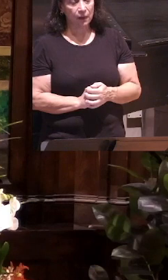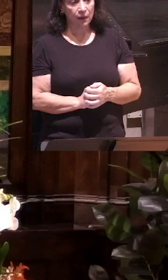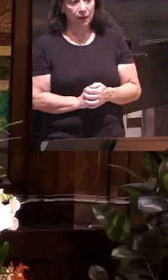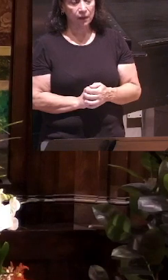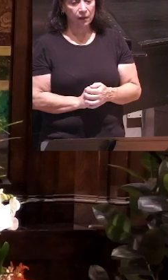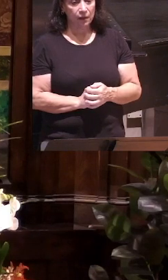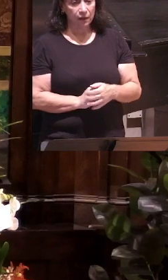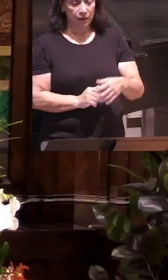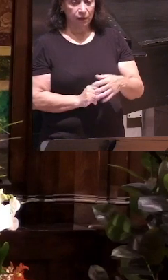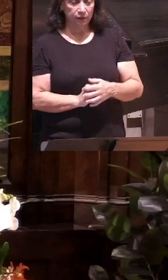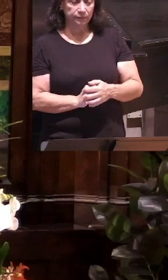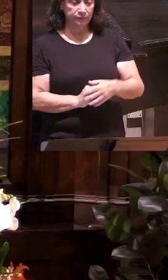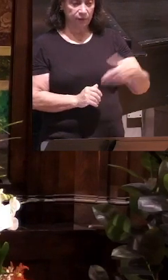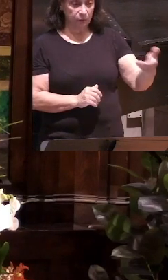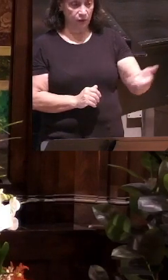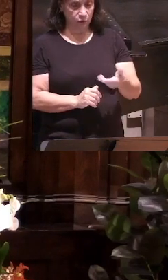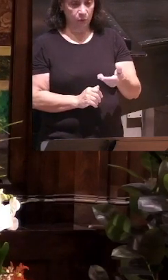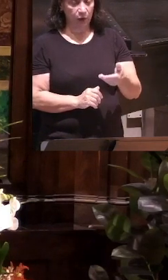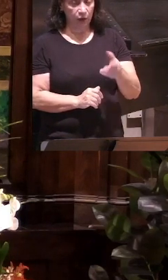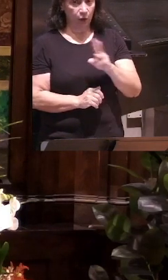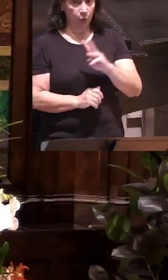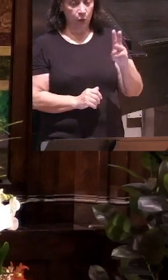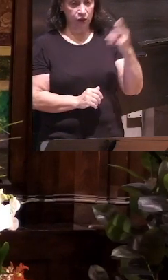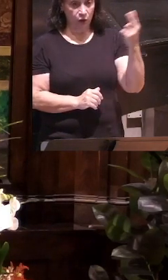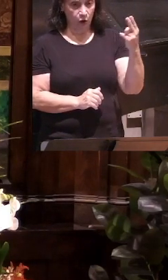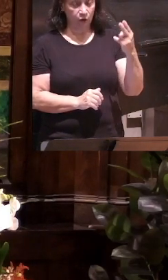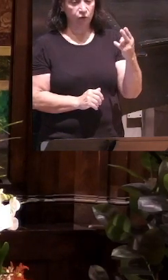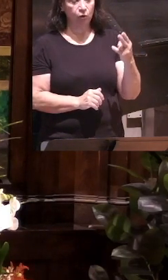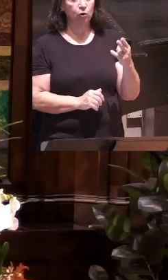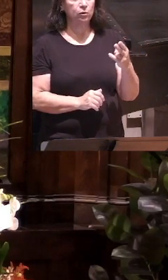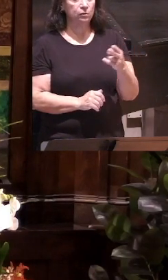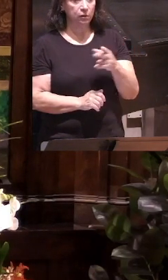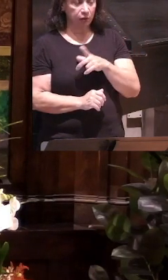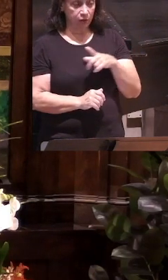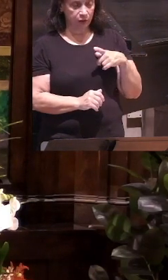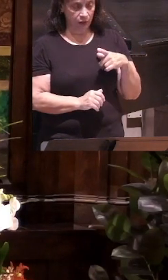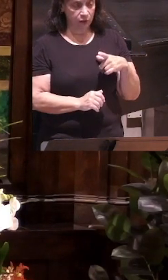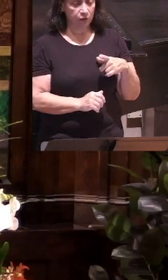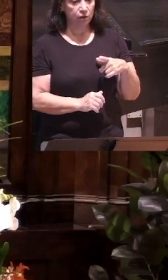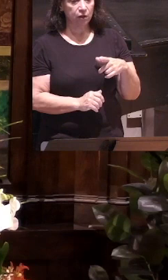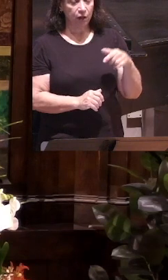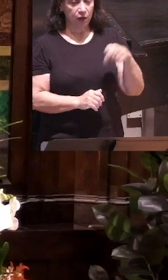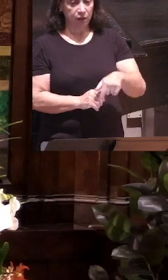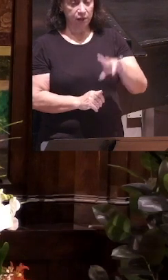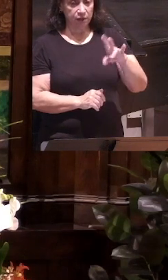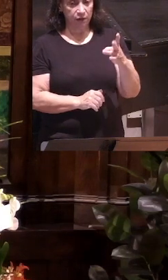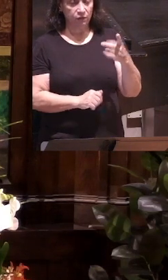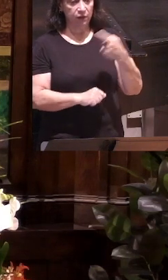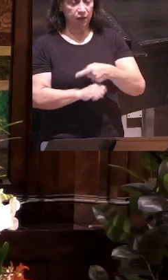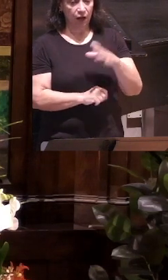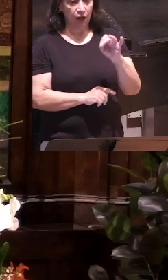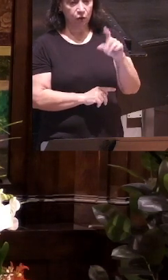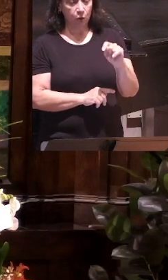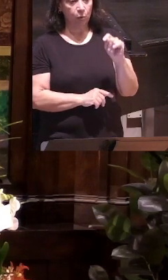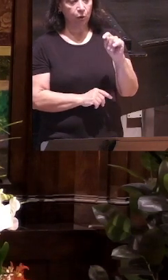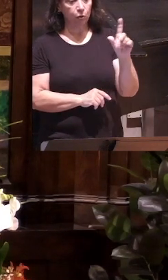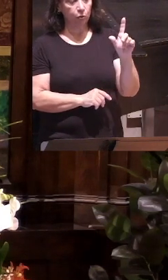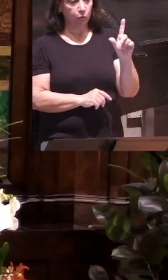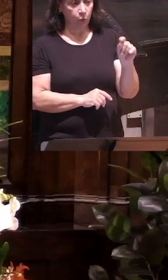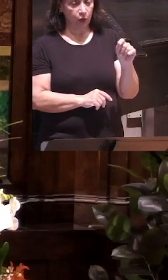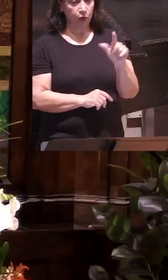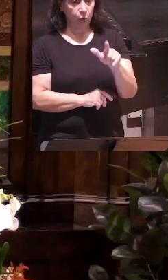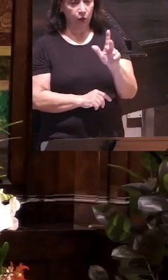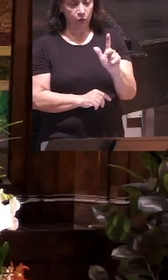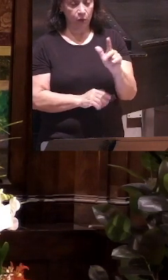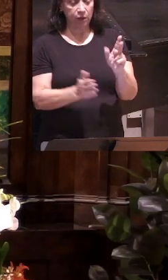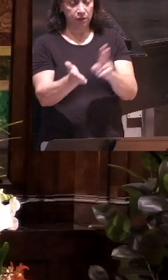This is introduced by the West Hartford delegation on this seventh day of October 2023, and